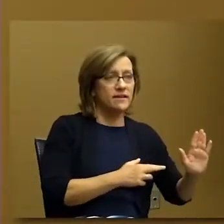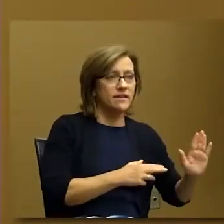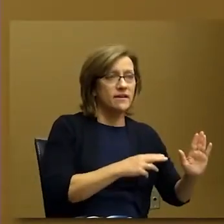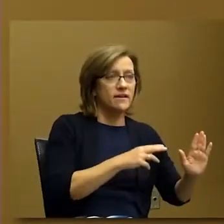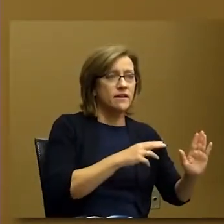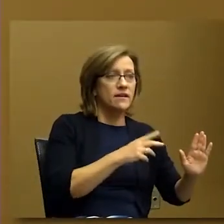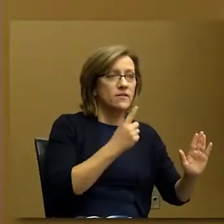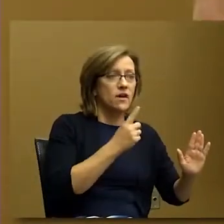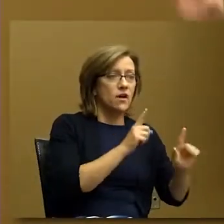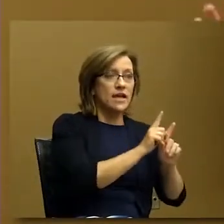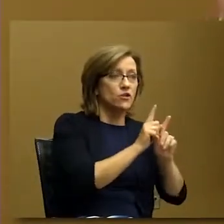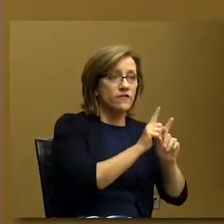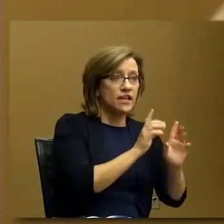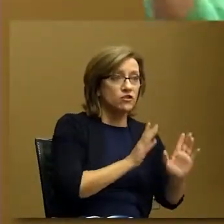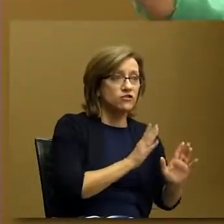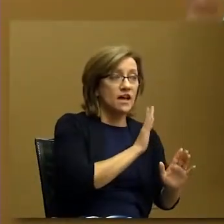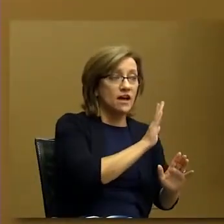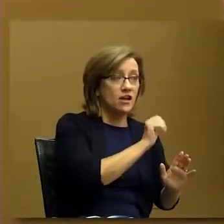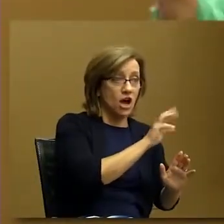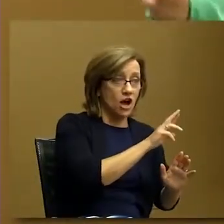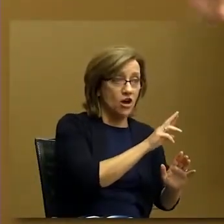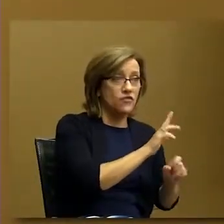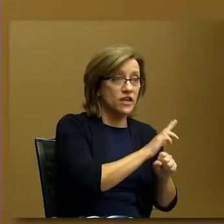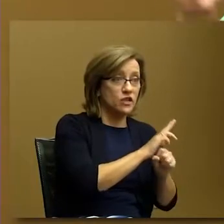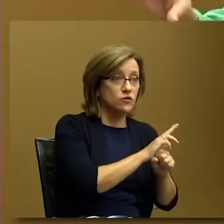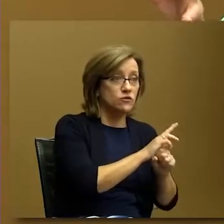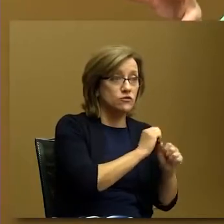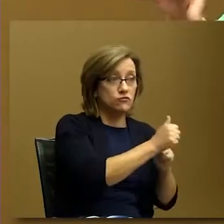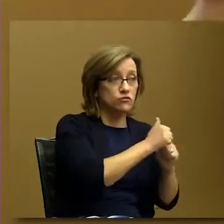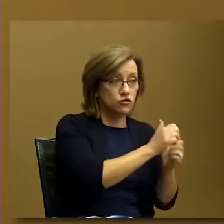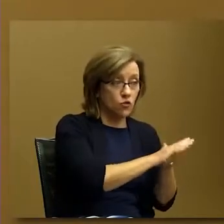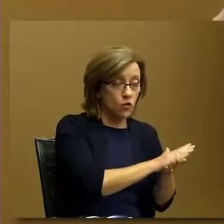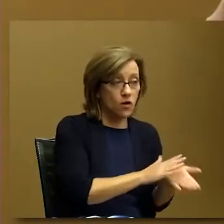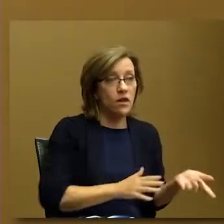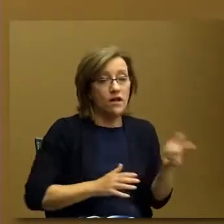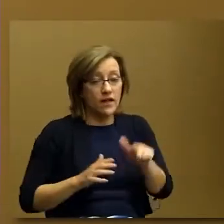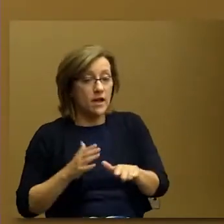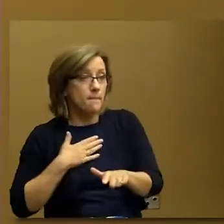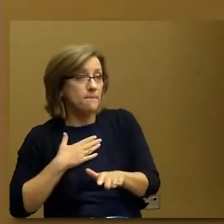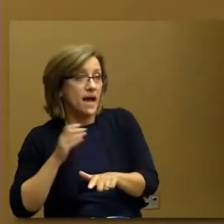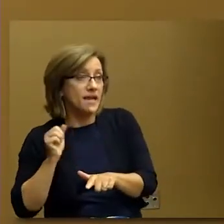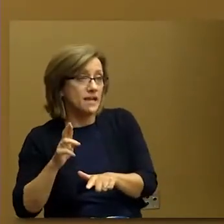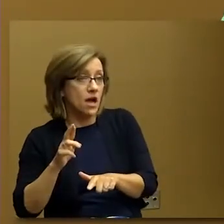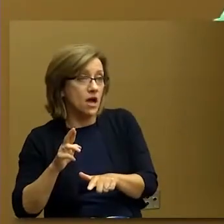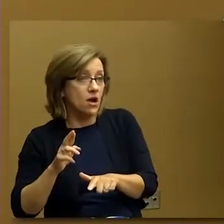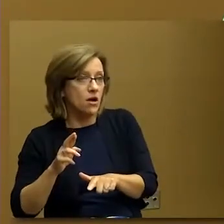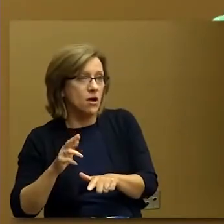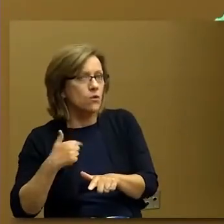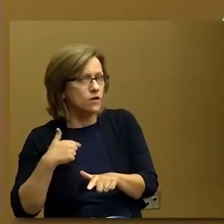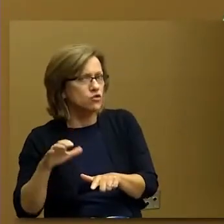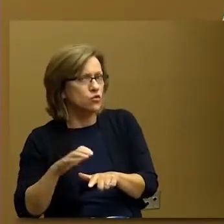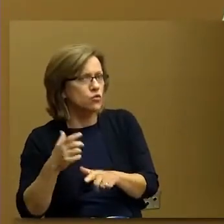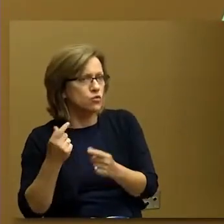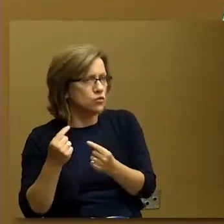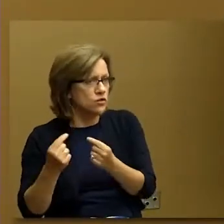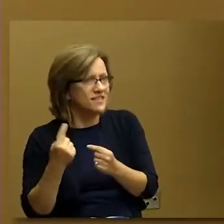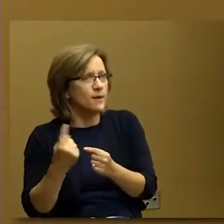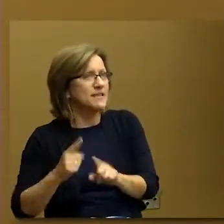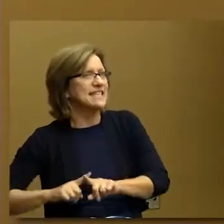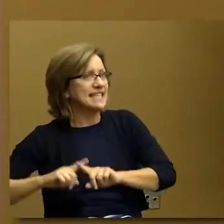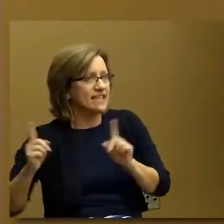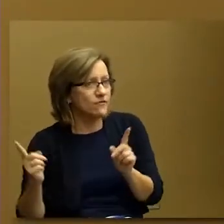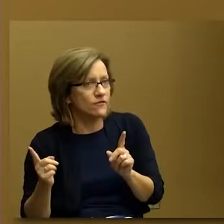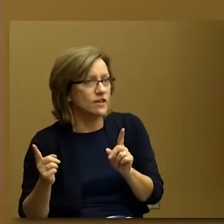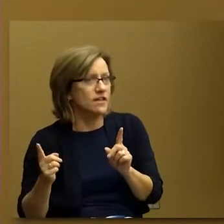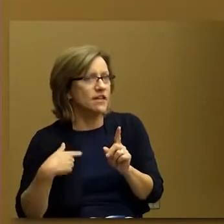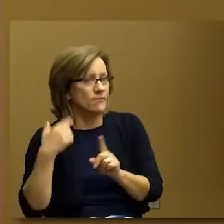used in one way, and my car, which was used in another. And I had to stop and think about what is it that she